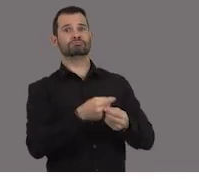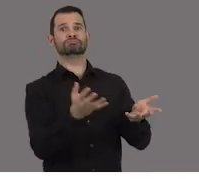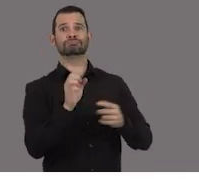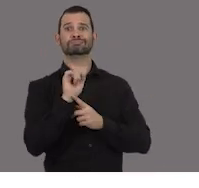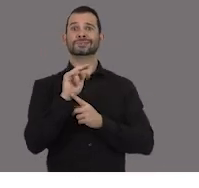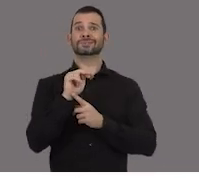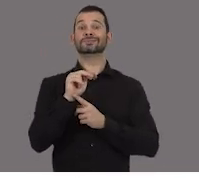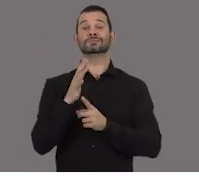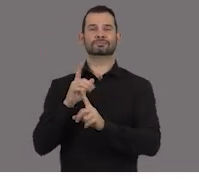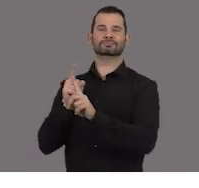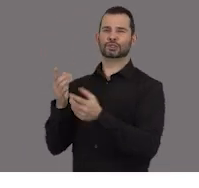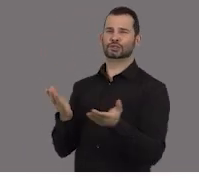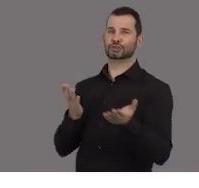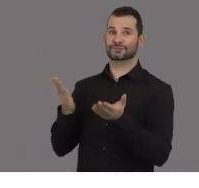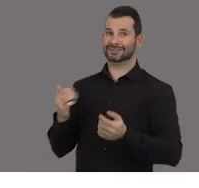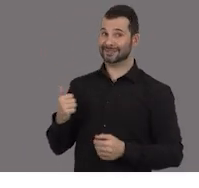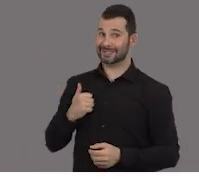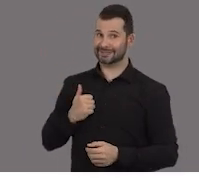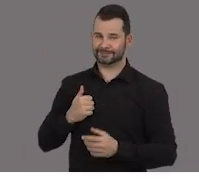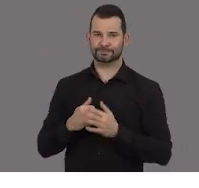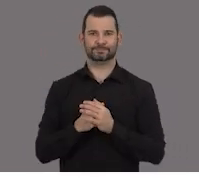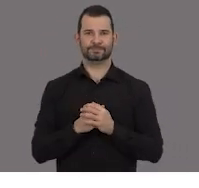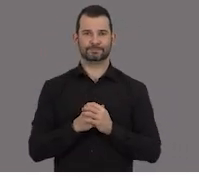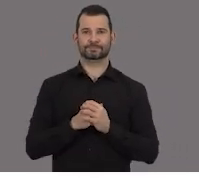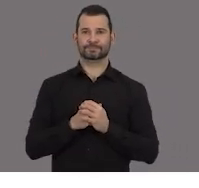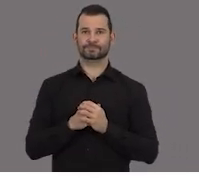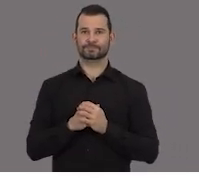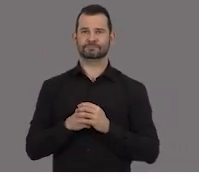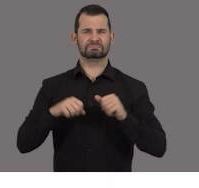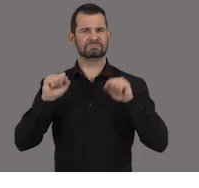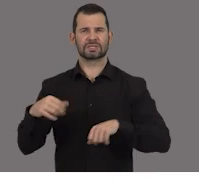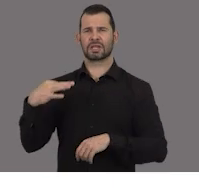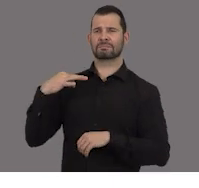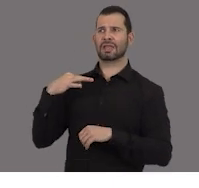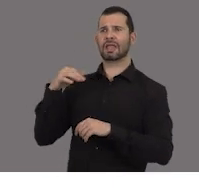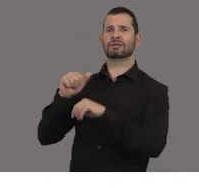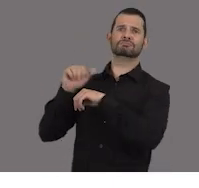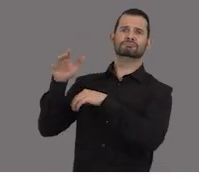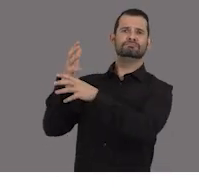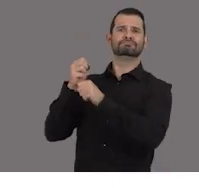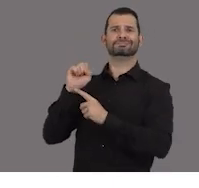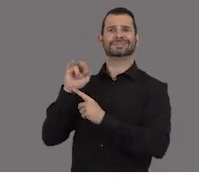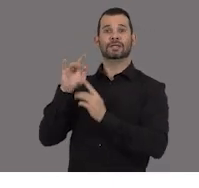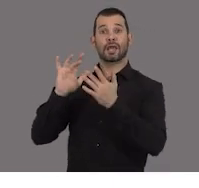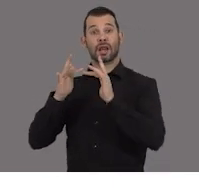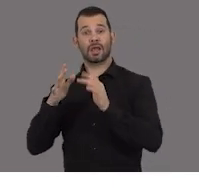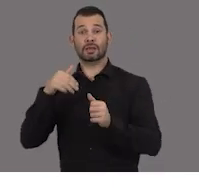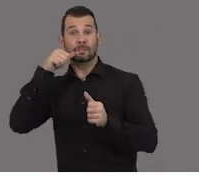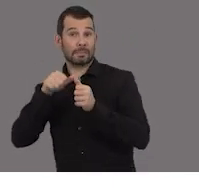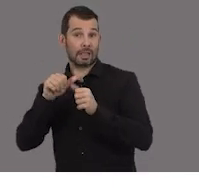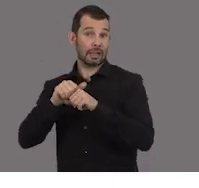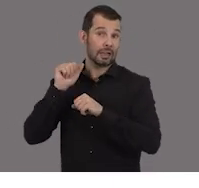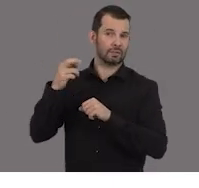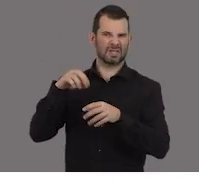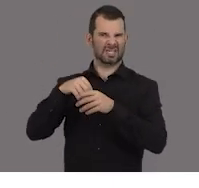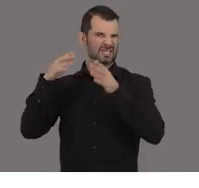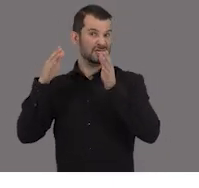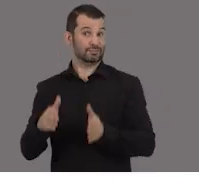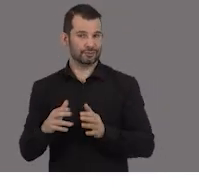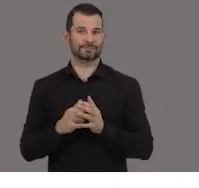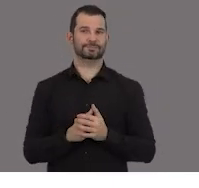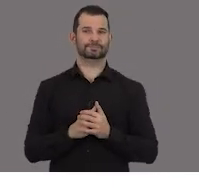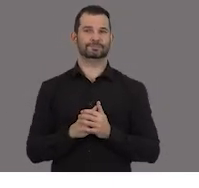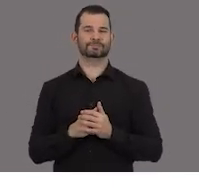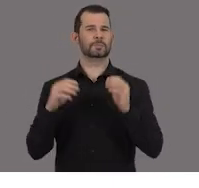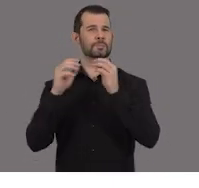The federal organization that issues SINs is Service Canada. You can apply for a SIN online,